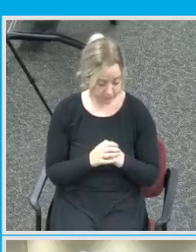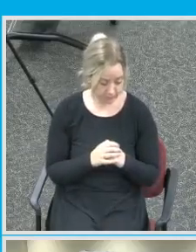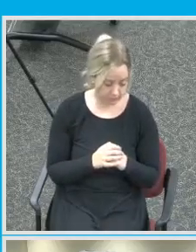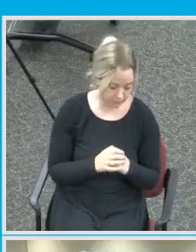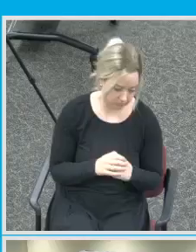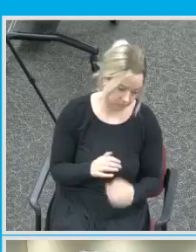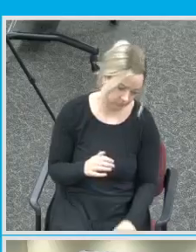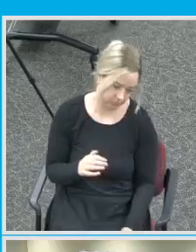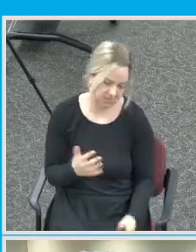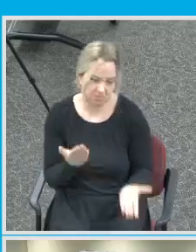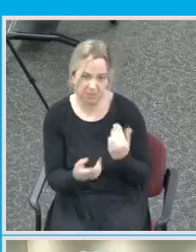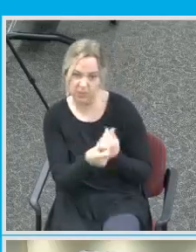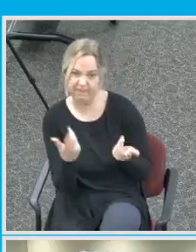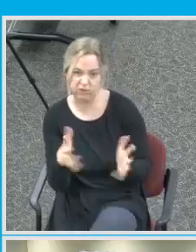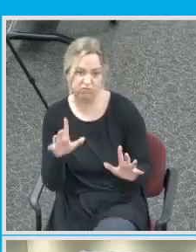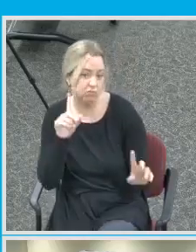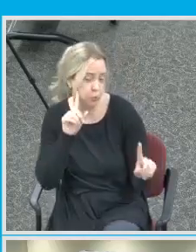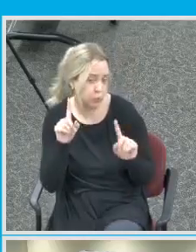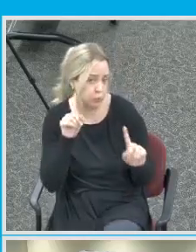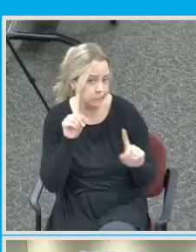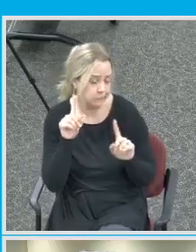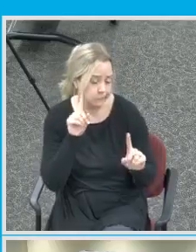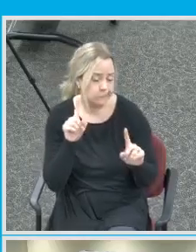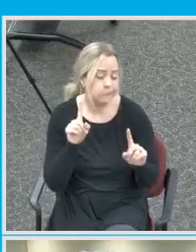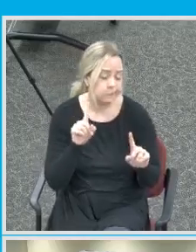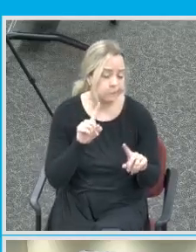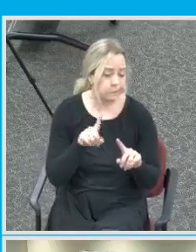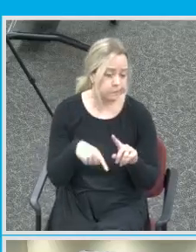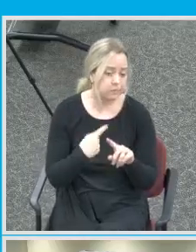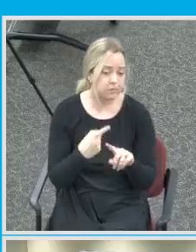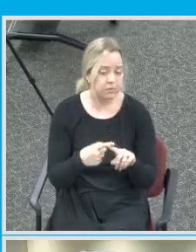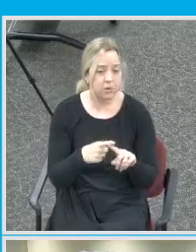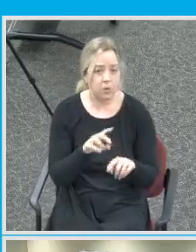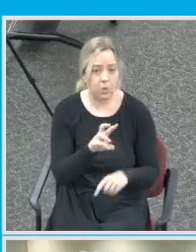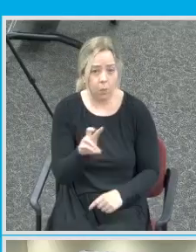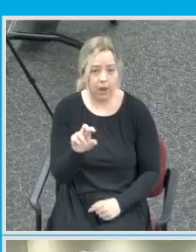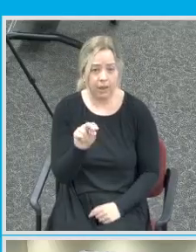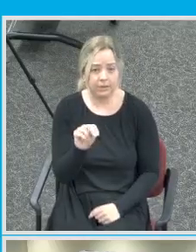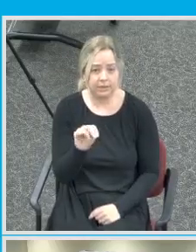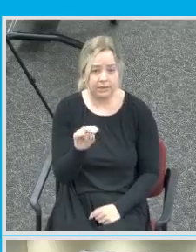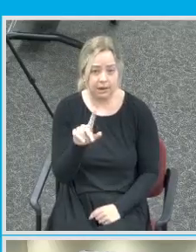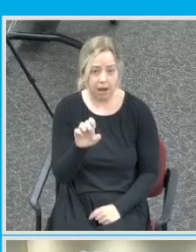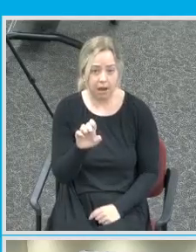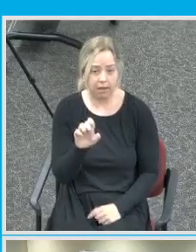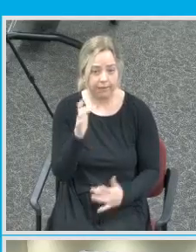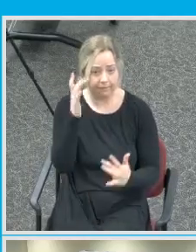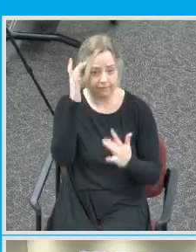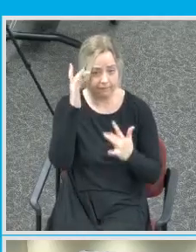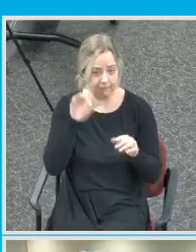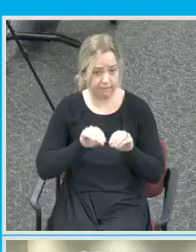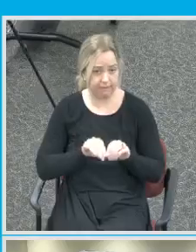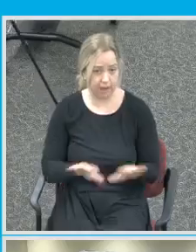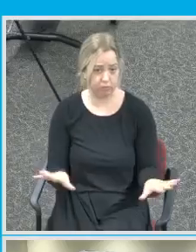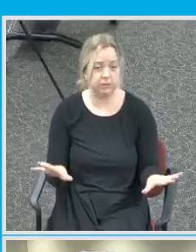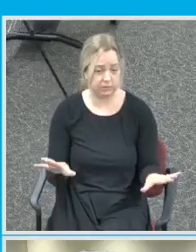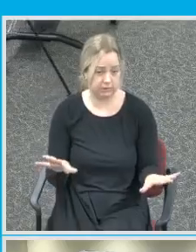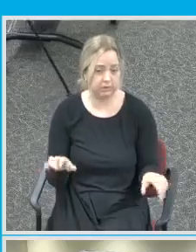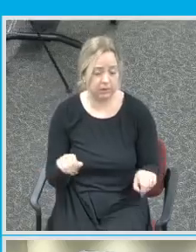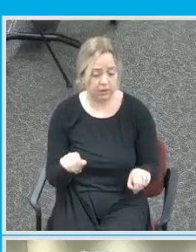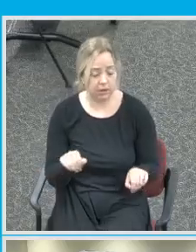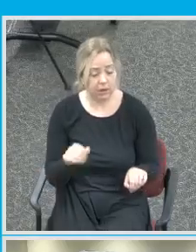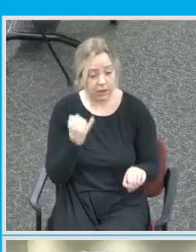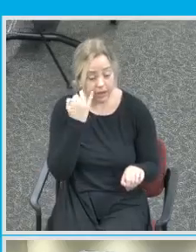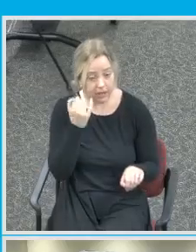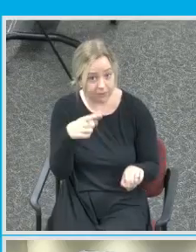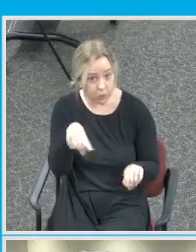you've probably all heard a lot about West Nile virus lately, and if you were here back in